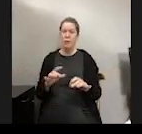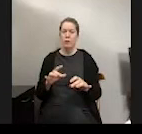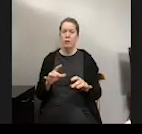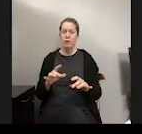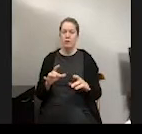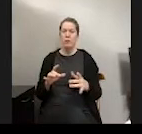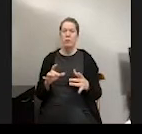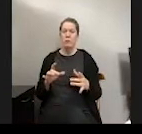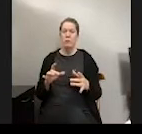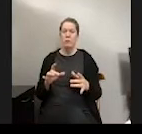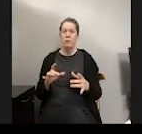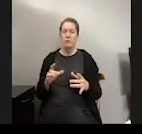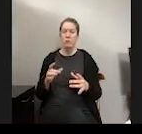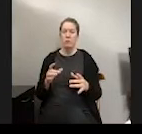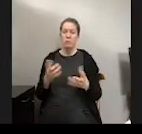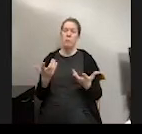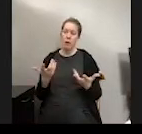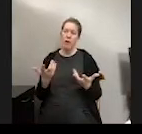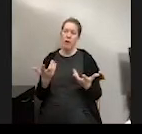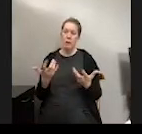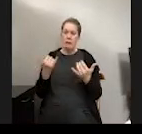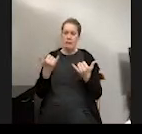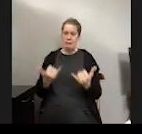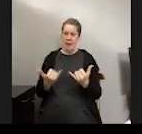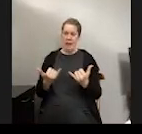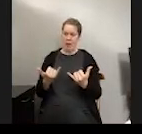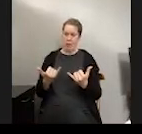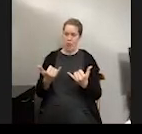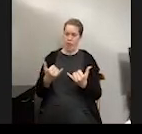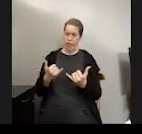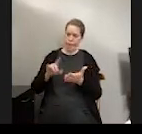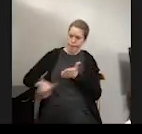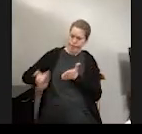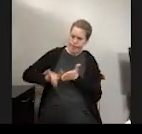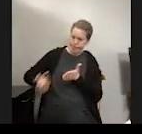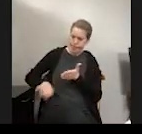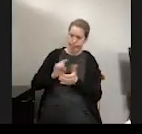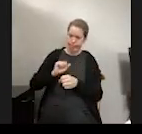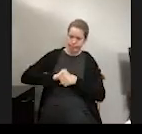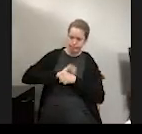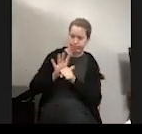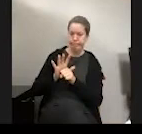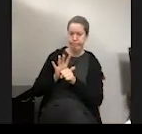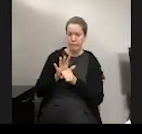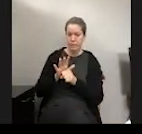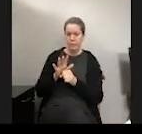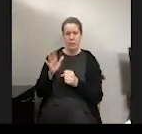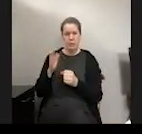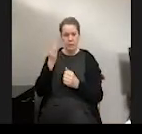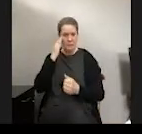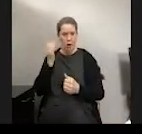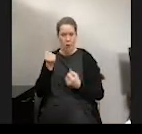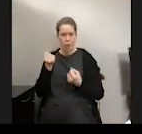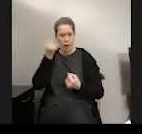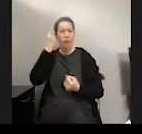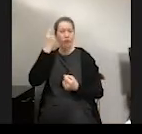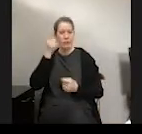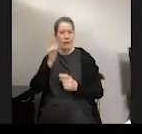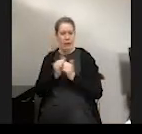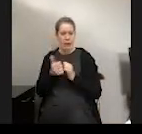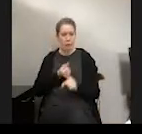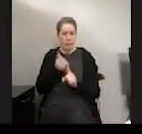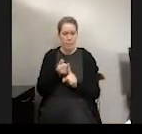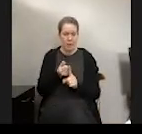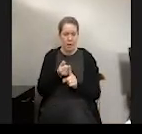know now about the virus and the pandemic, it was the right thing to do. We wanted to ensure impact. We don't want this year of public art to go lightly and